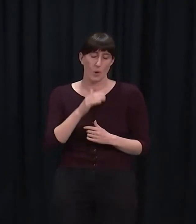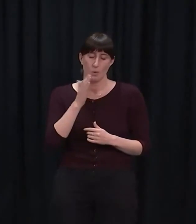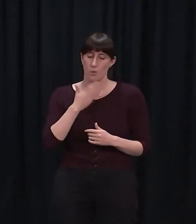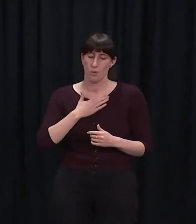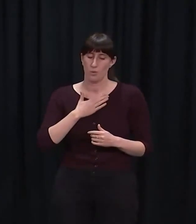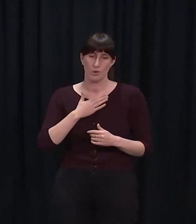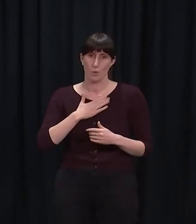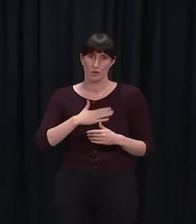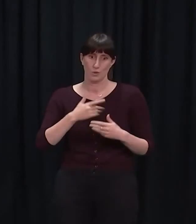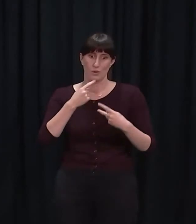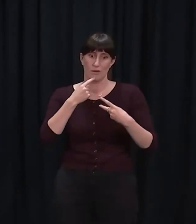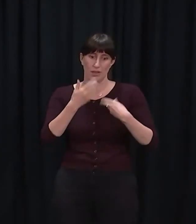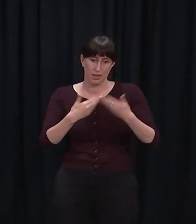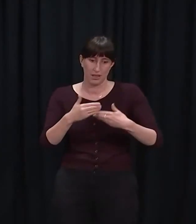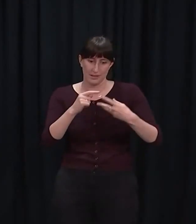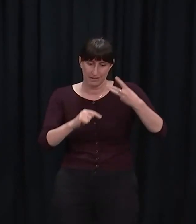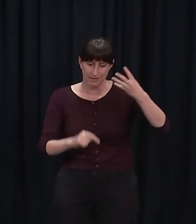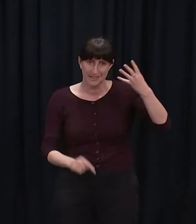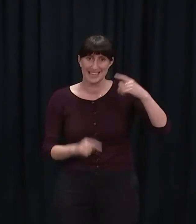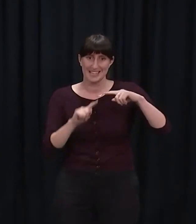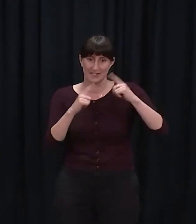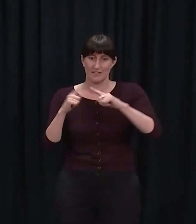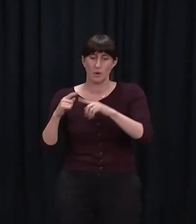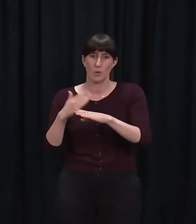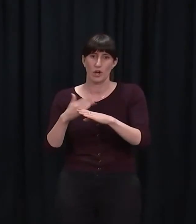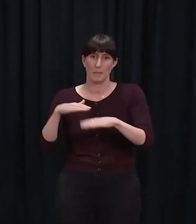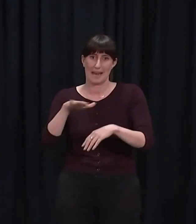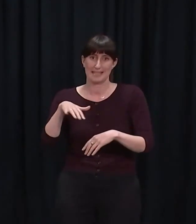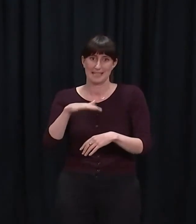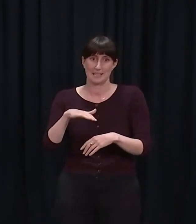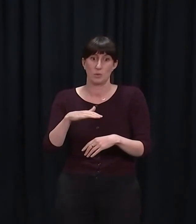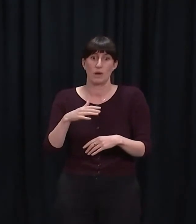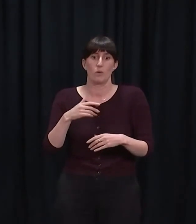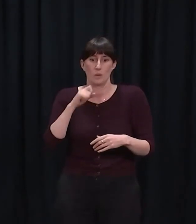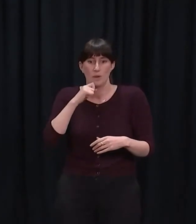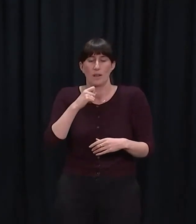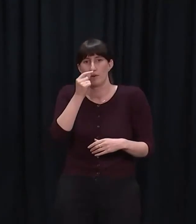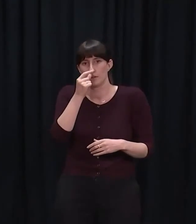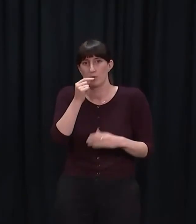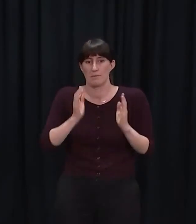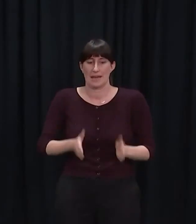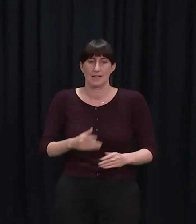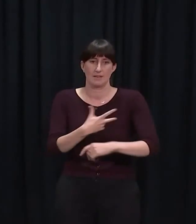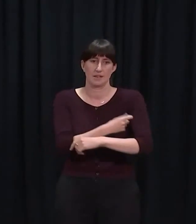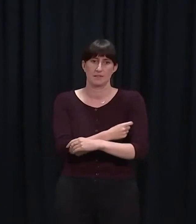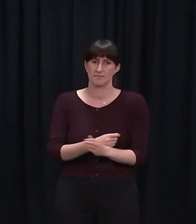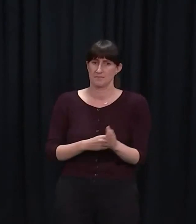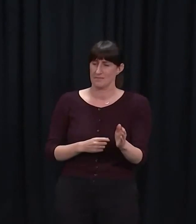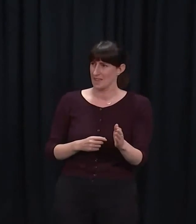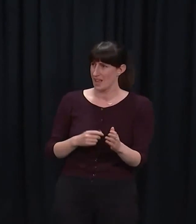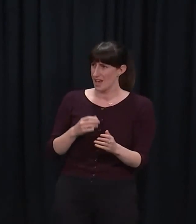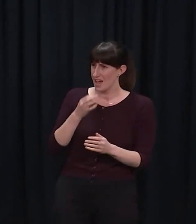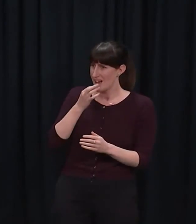and that includes considering all of the workforces where a vaccine requirement might be justified. Timeline for that kind of wider